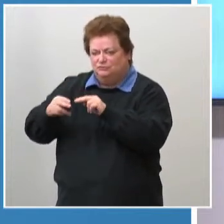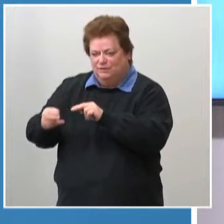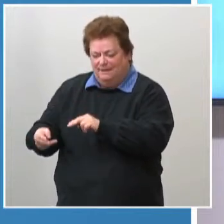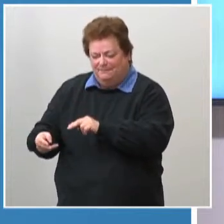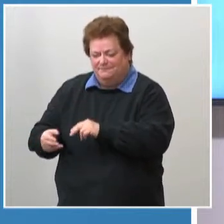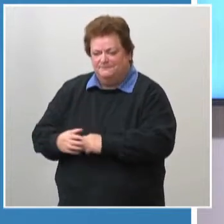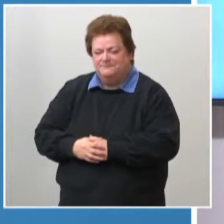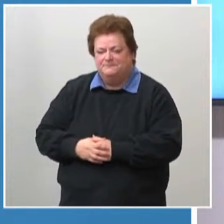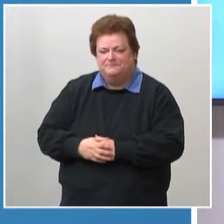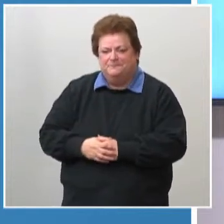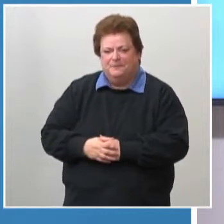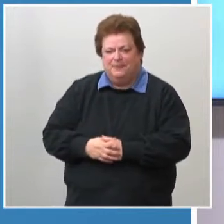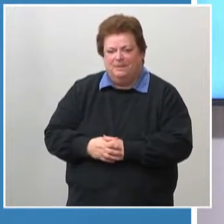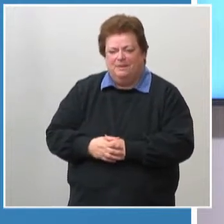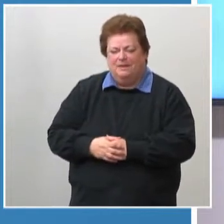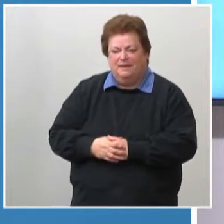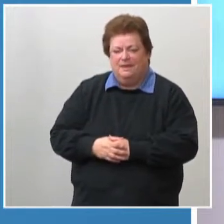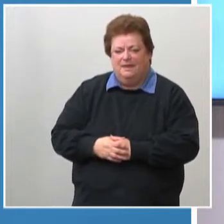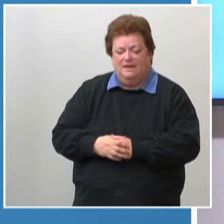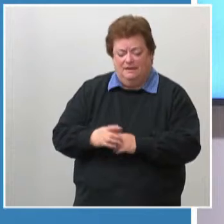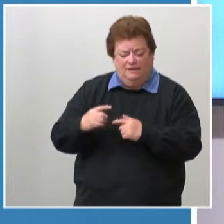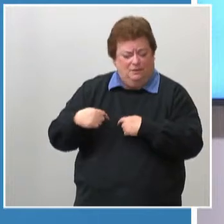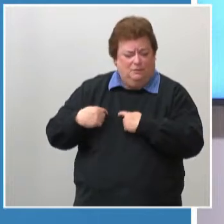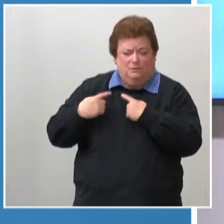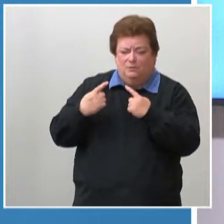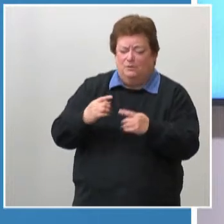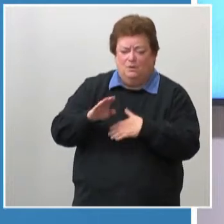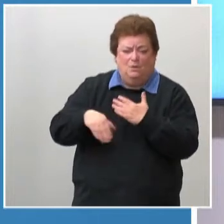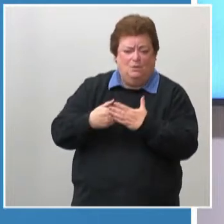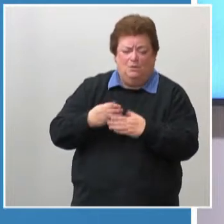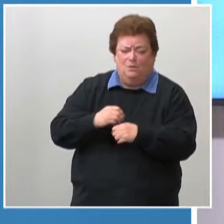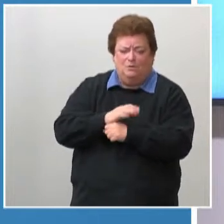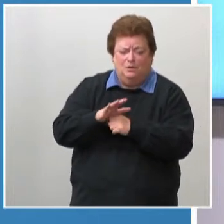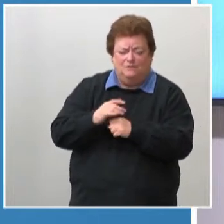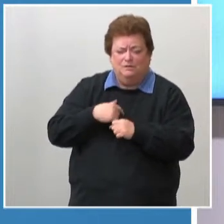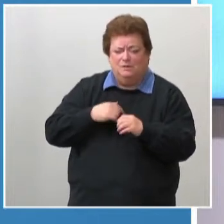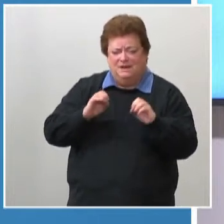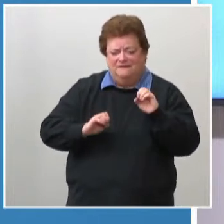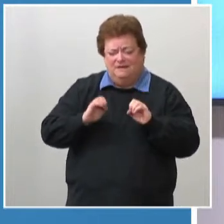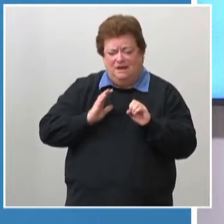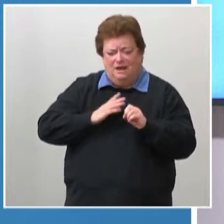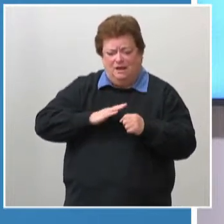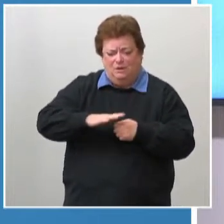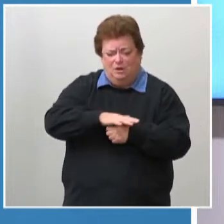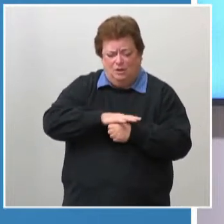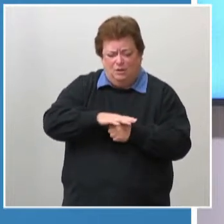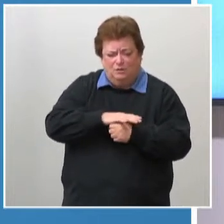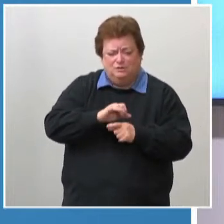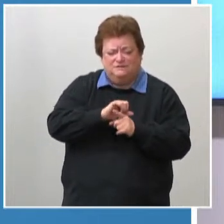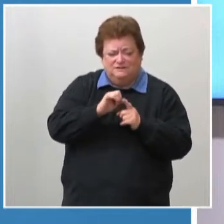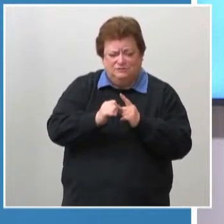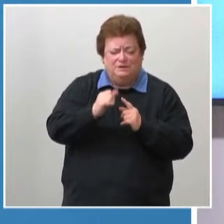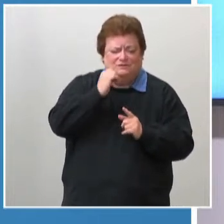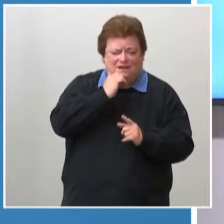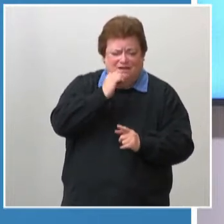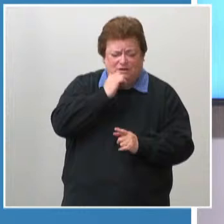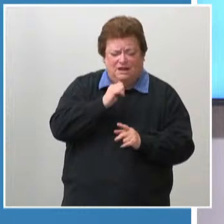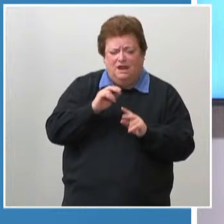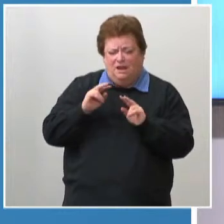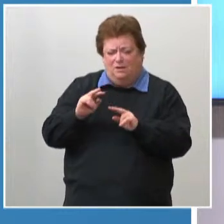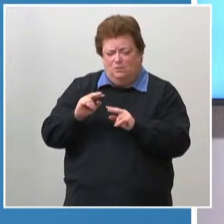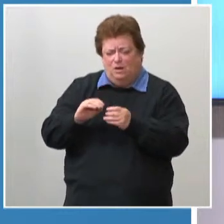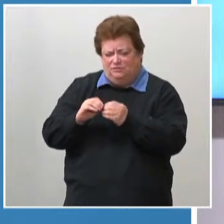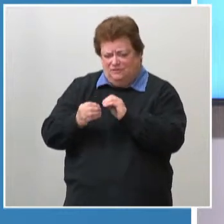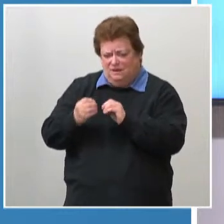hospitals. As we have been throughout the pandemic, we evaluate our local situation daily and watch hospitalization